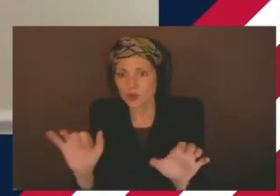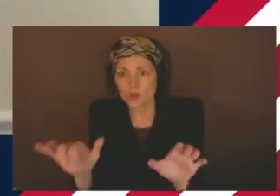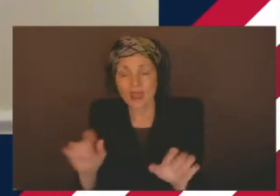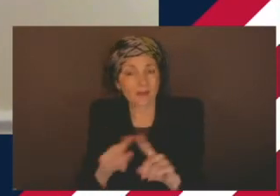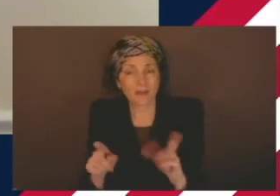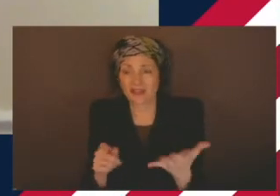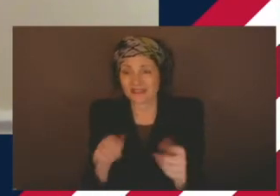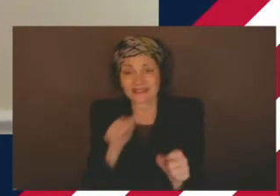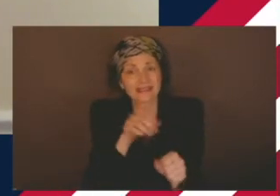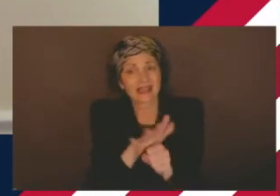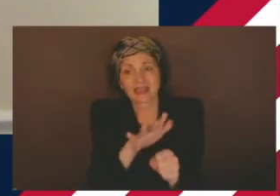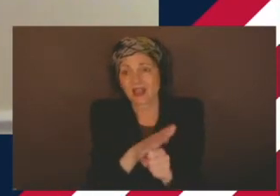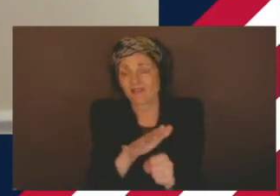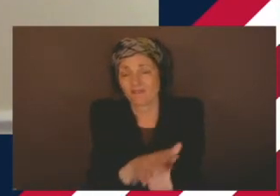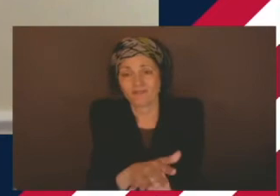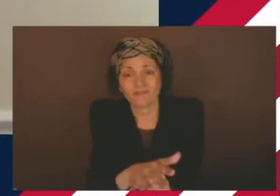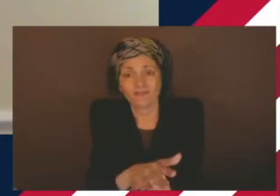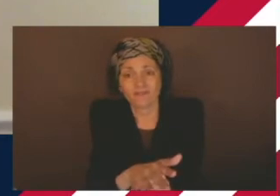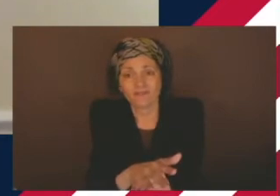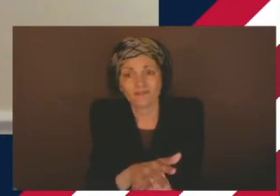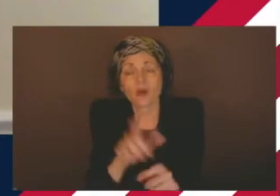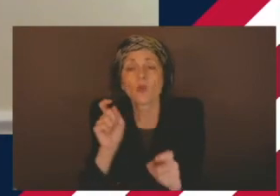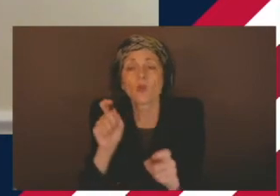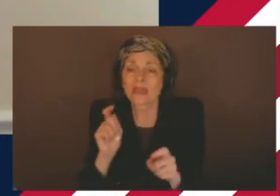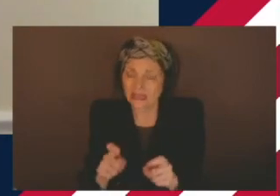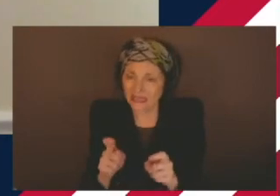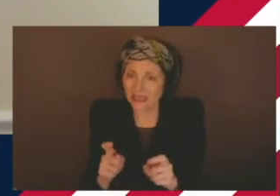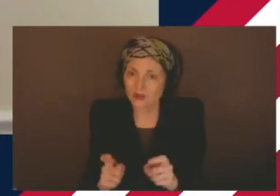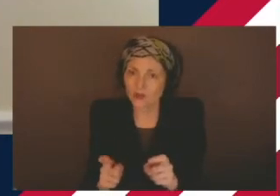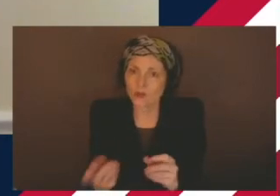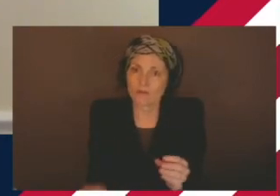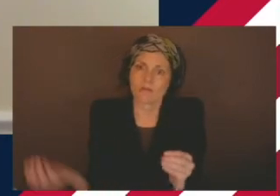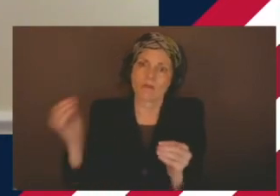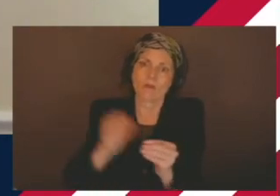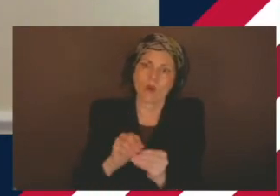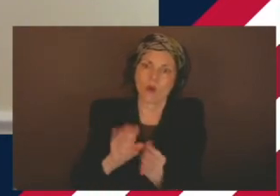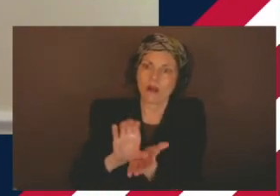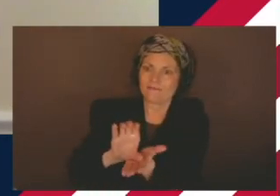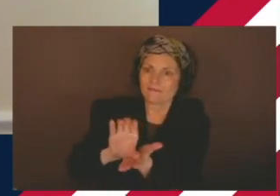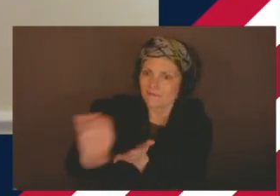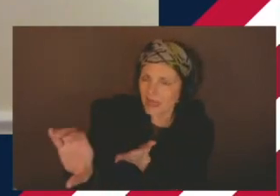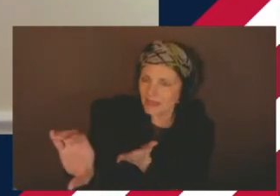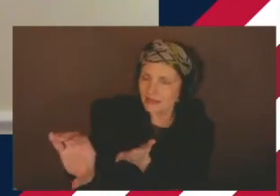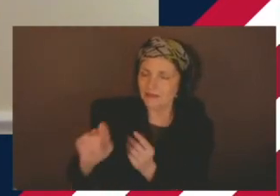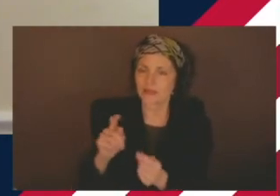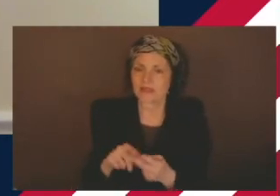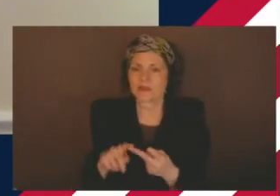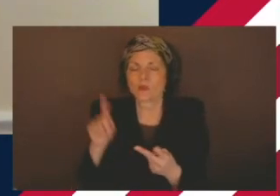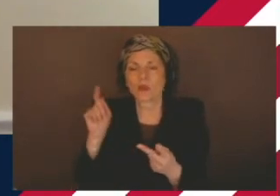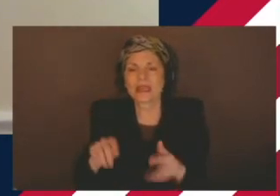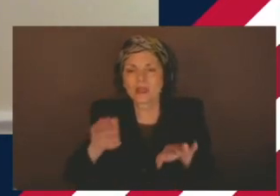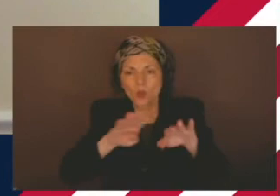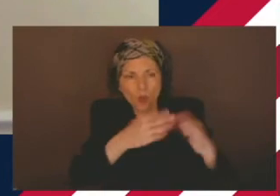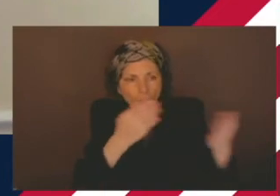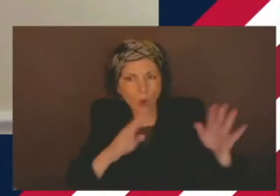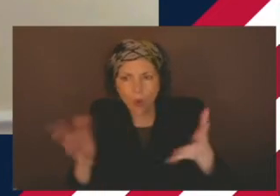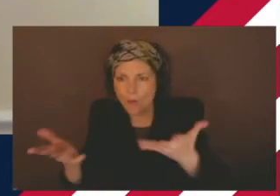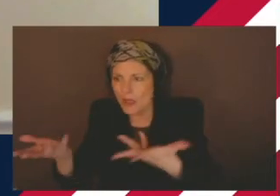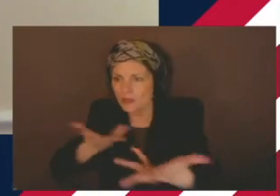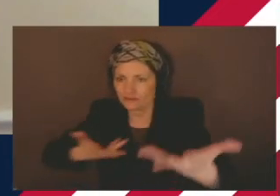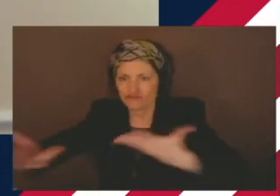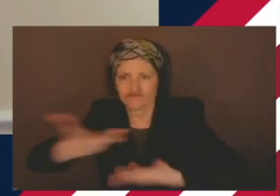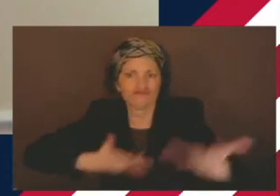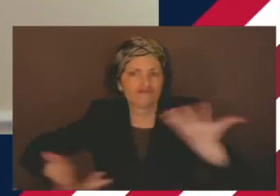double down on those investments. We need to open the pipeline at all levels. You can't ask your